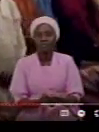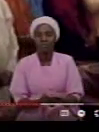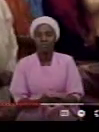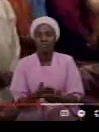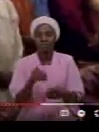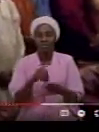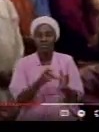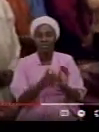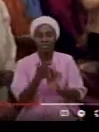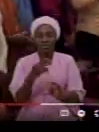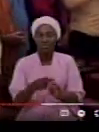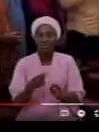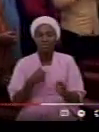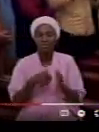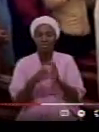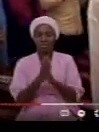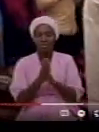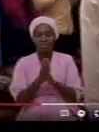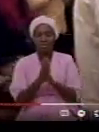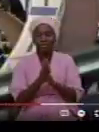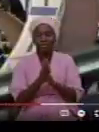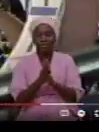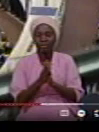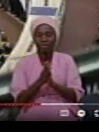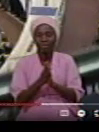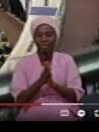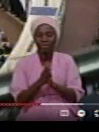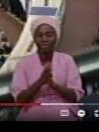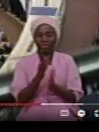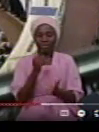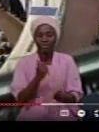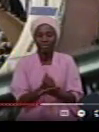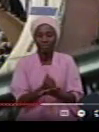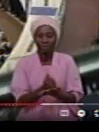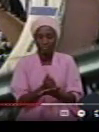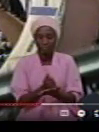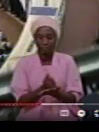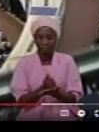In Jesus' name I pray.